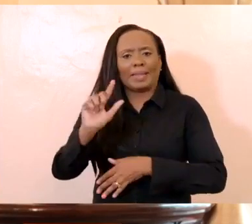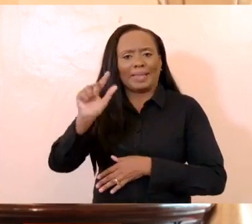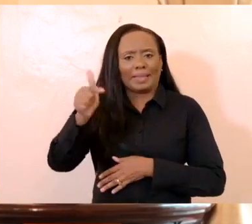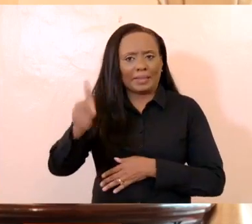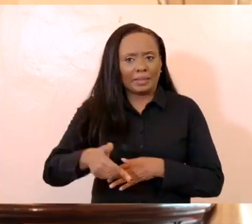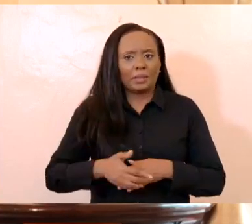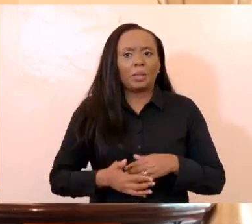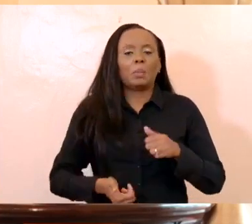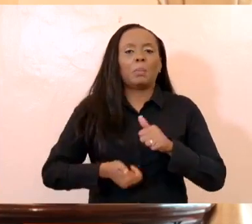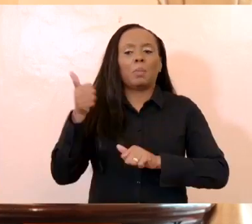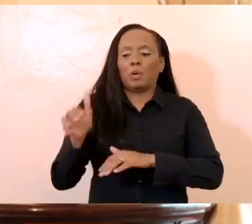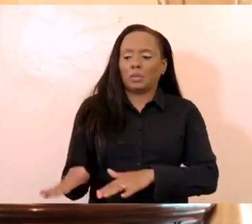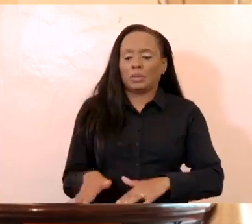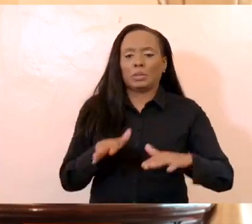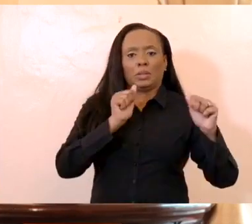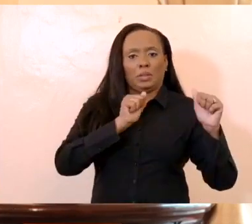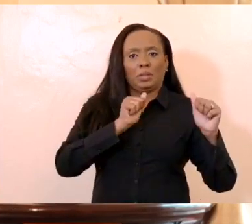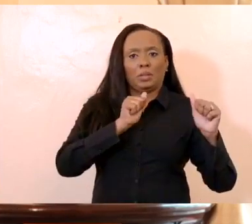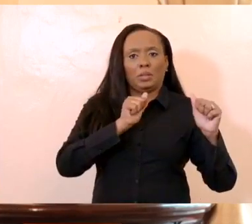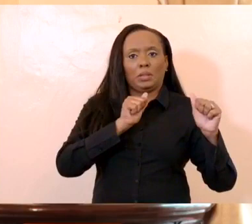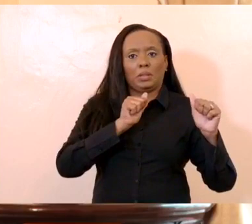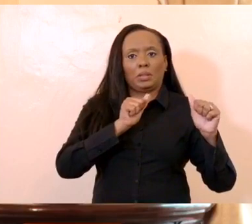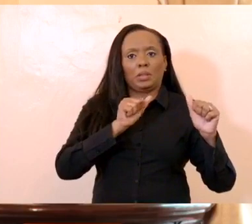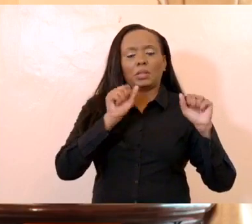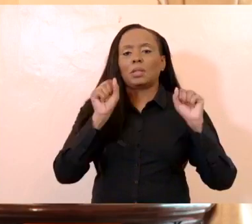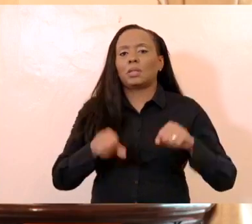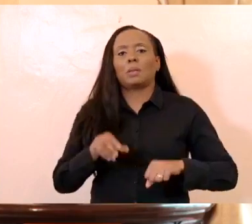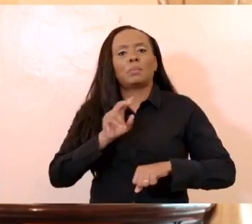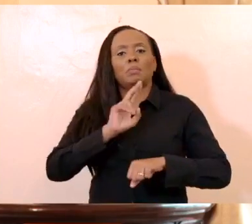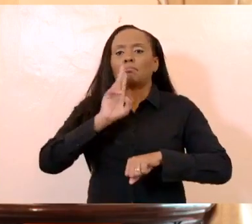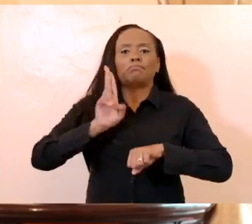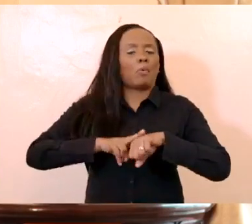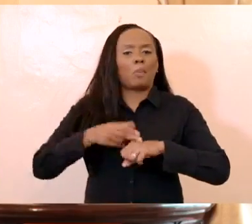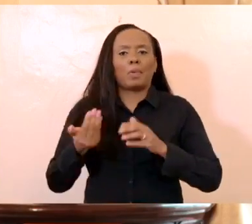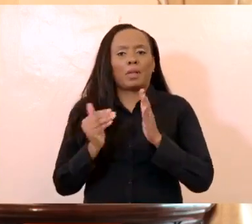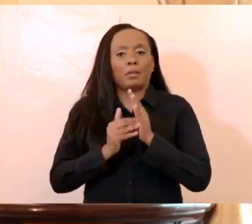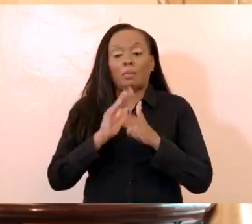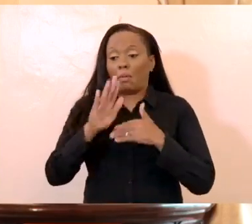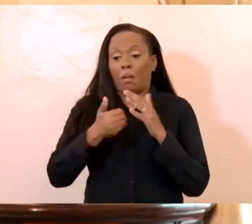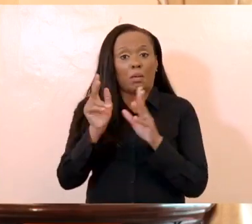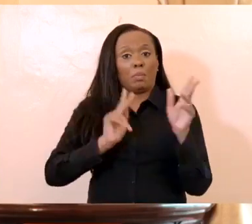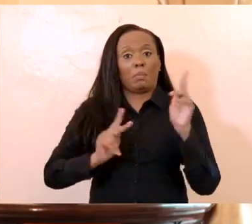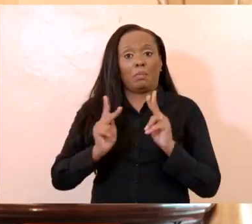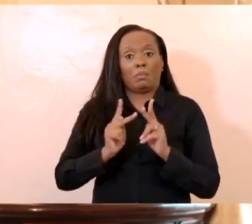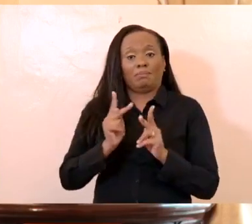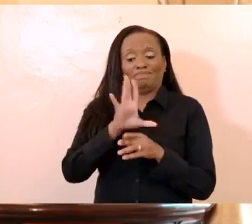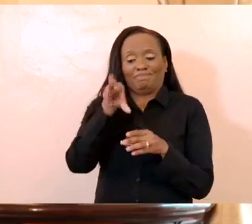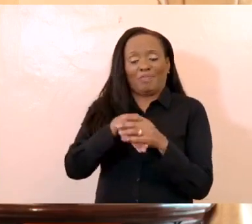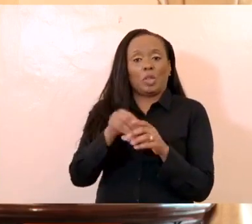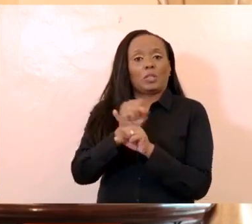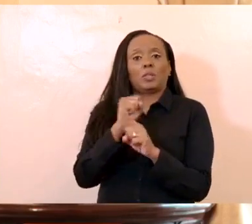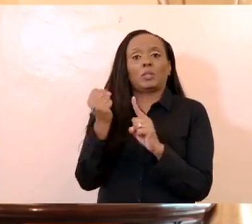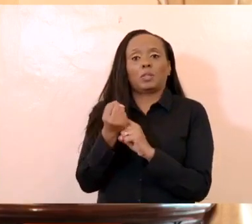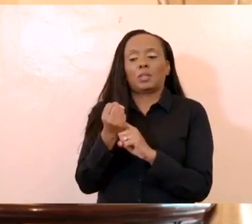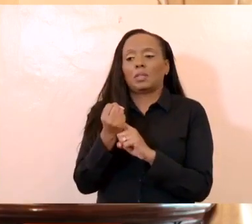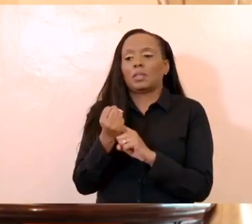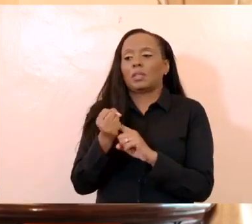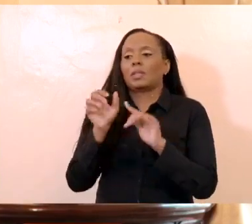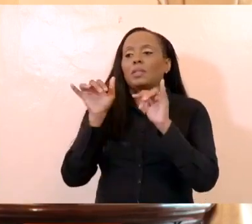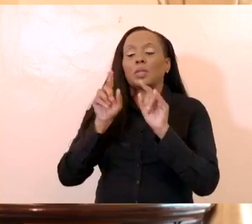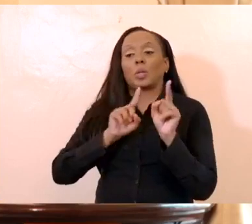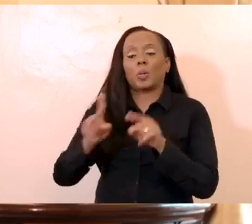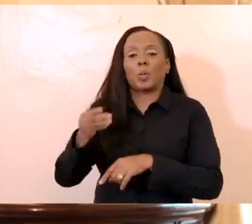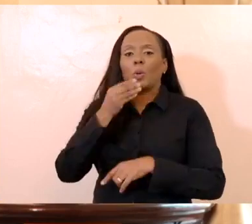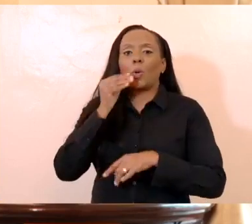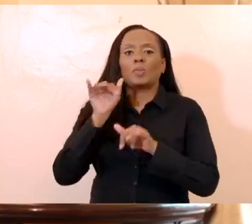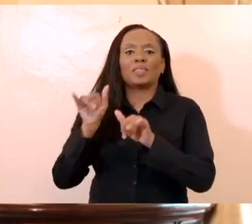been released and are free to resume their normal duties. We've given everybody who was in that situation a couple of days off home with their family,